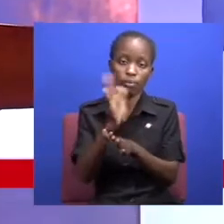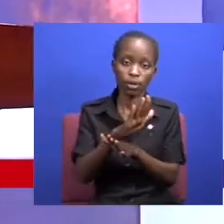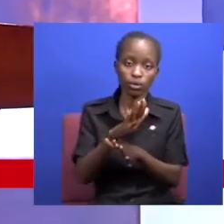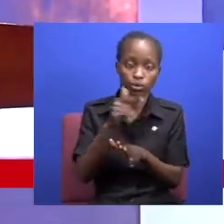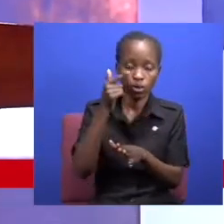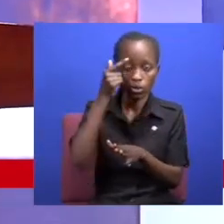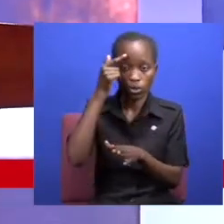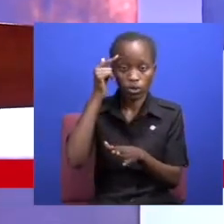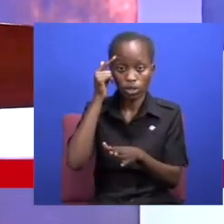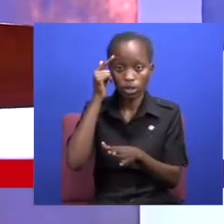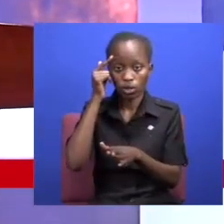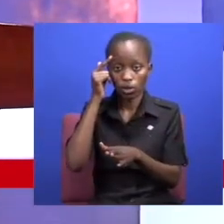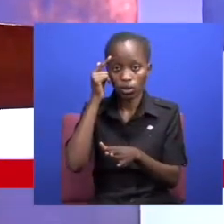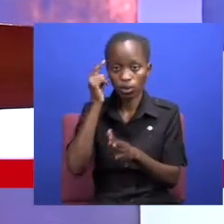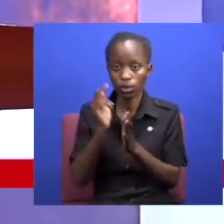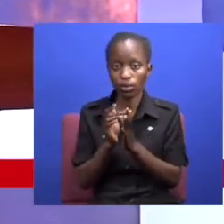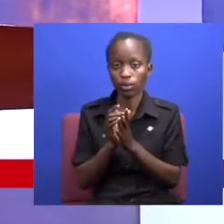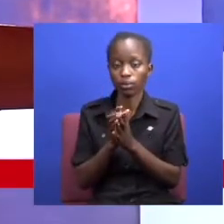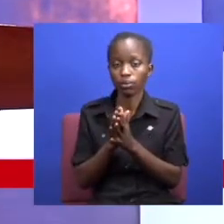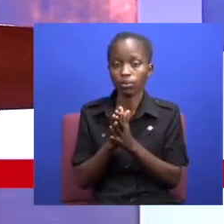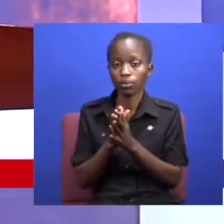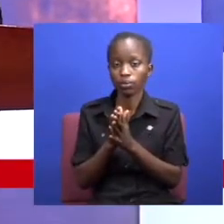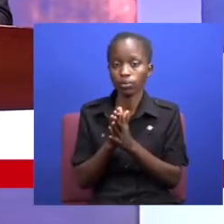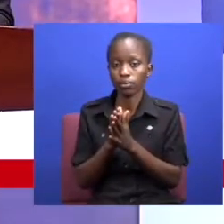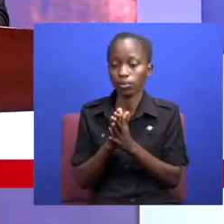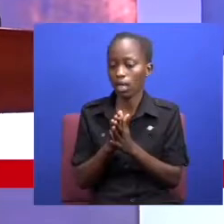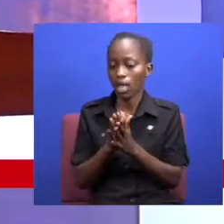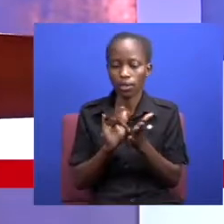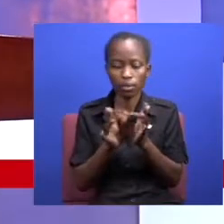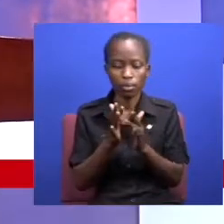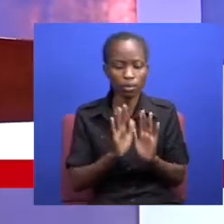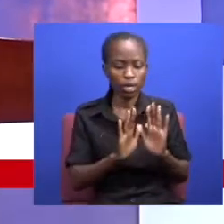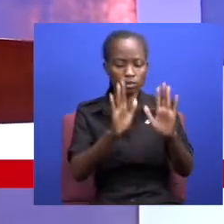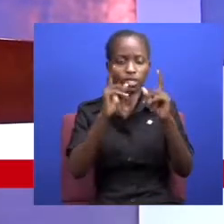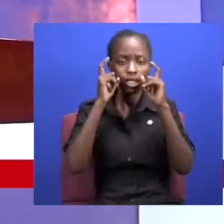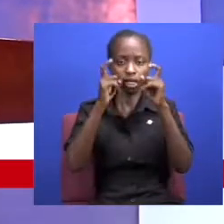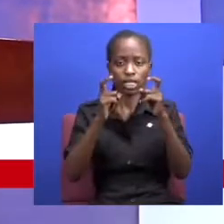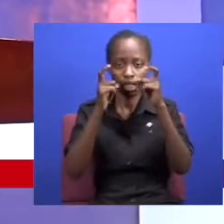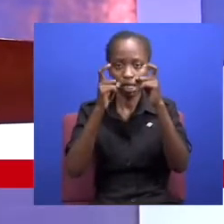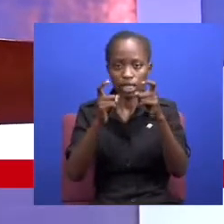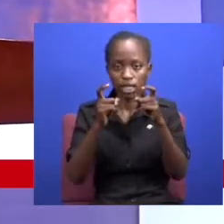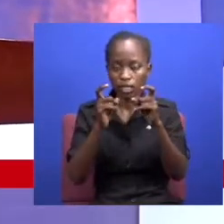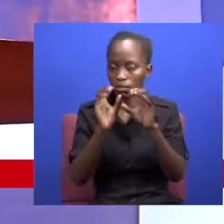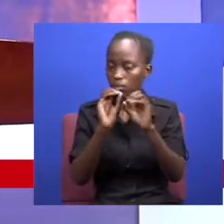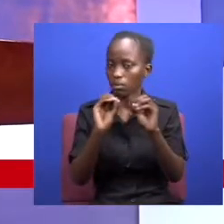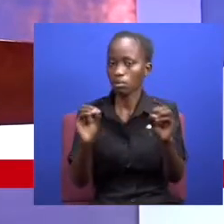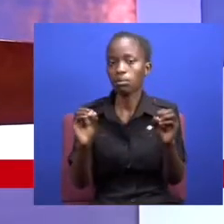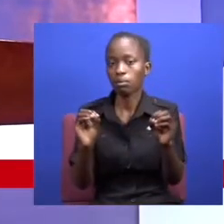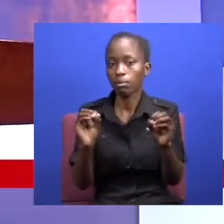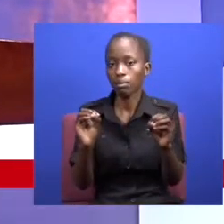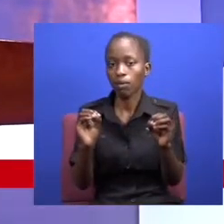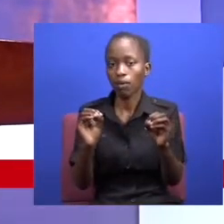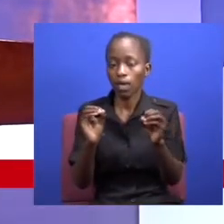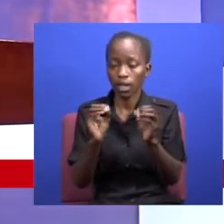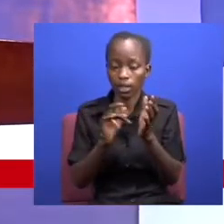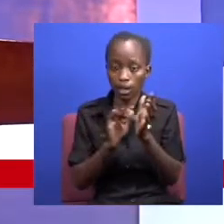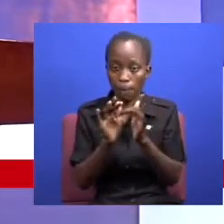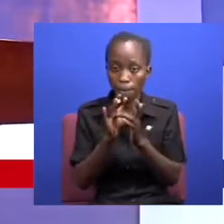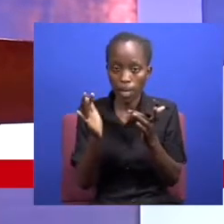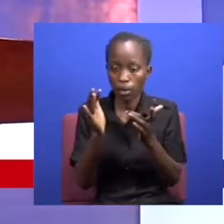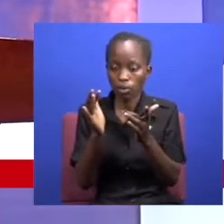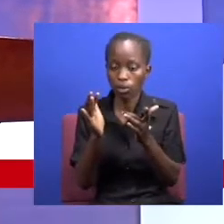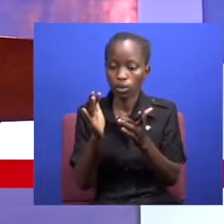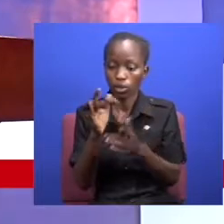to its original form, so that the scripture doesn't leave us in sin or in error. The scripture